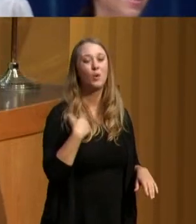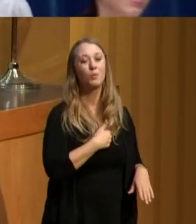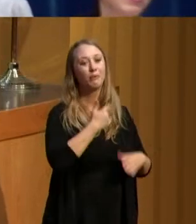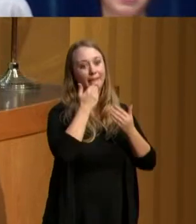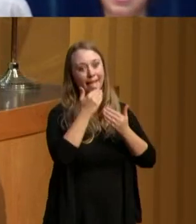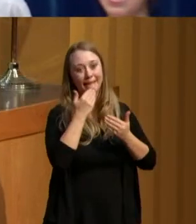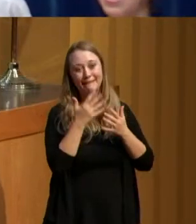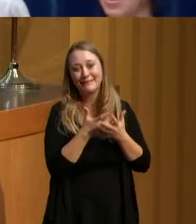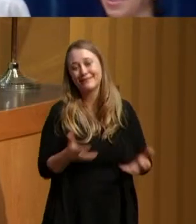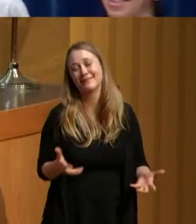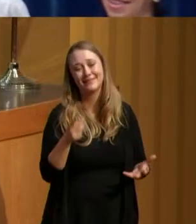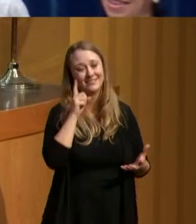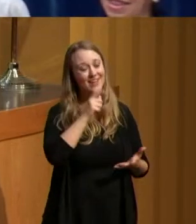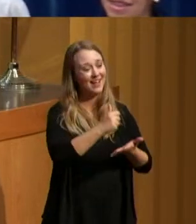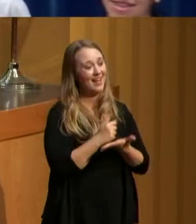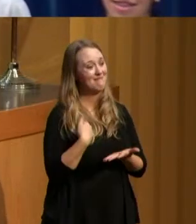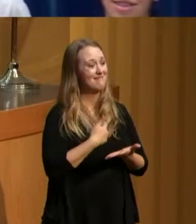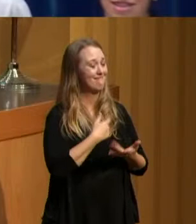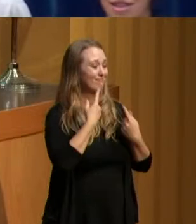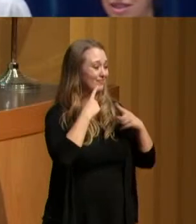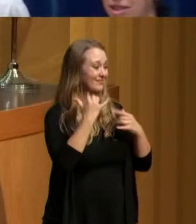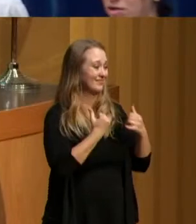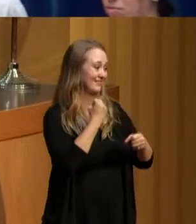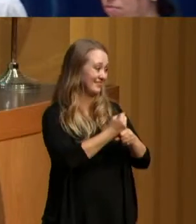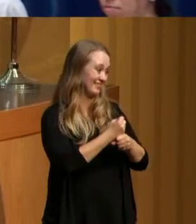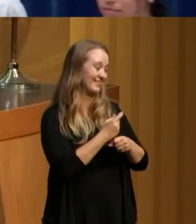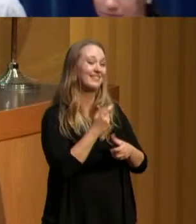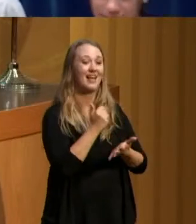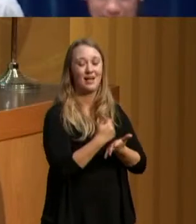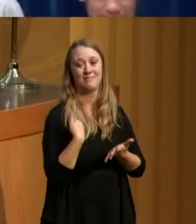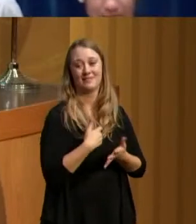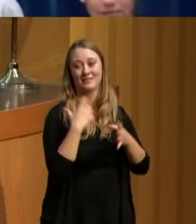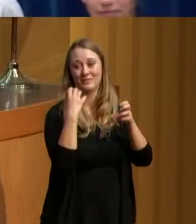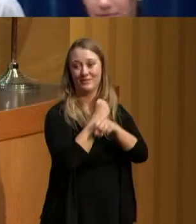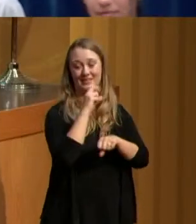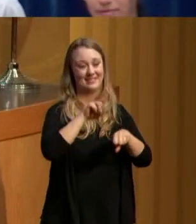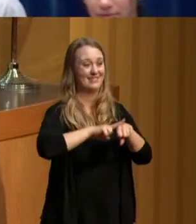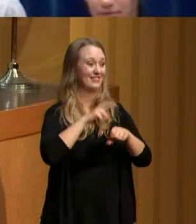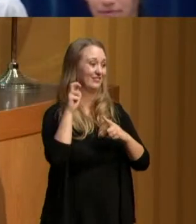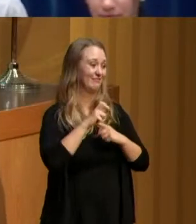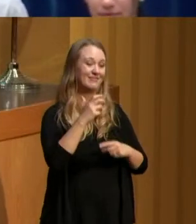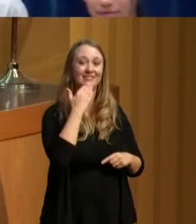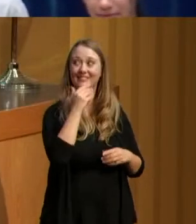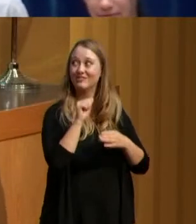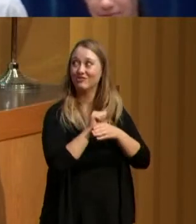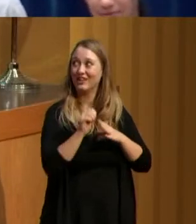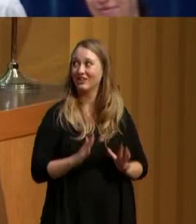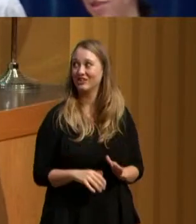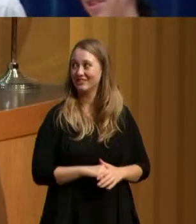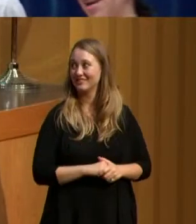you enough for helping us get through this year and helping us win the national championship. Thank you, trainers, one more time.